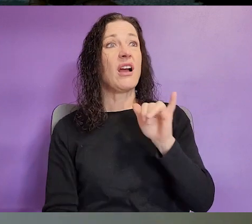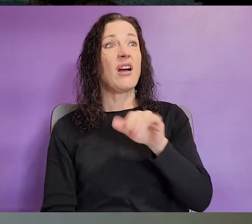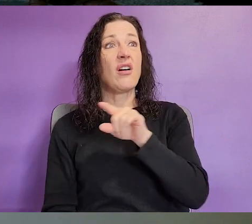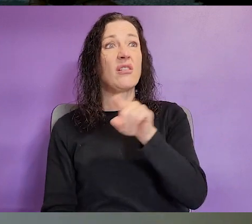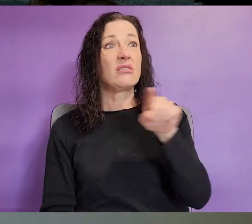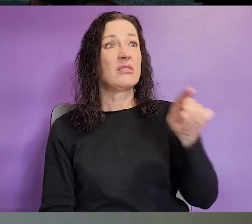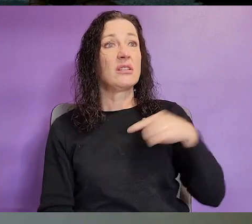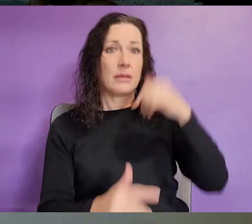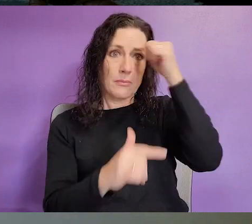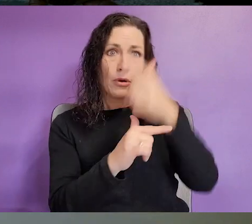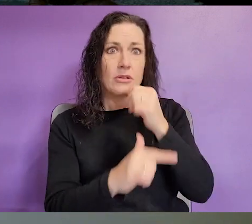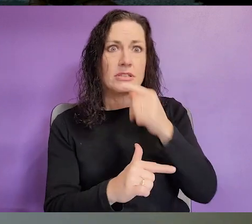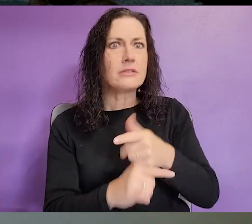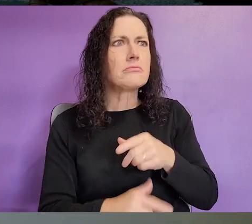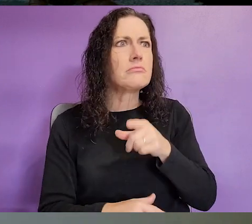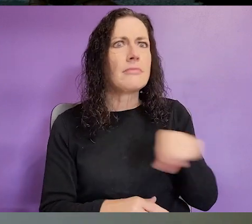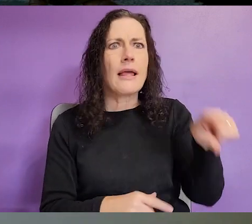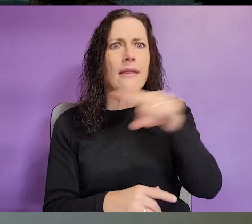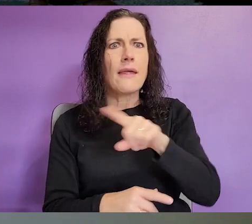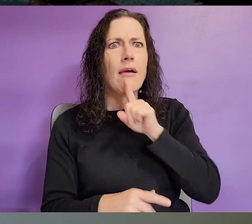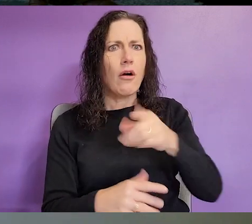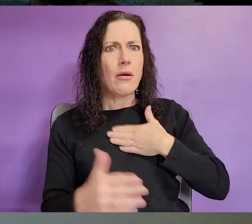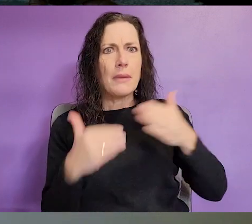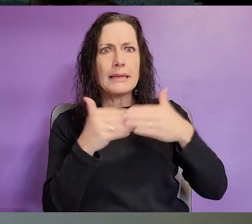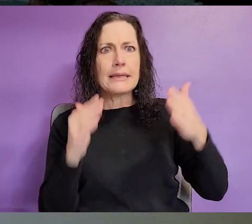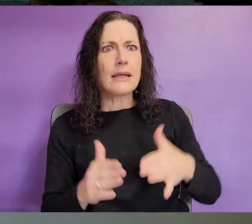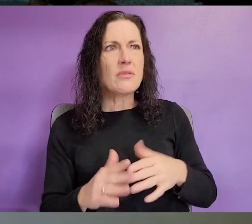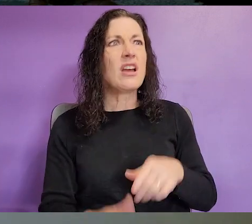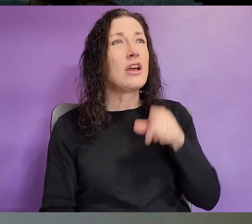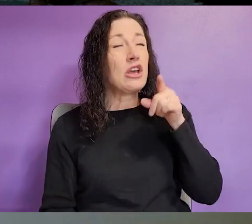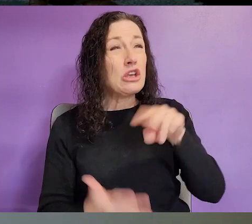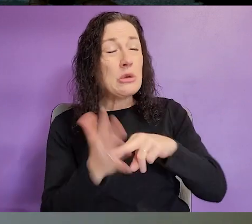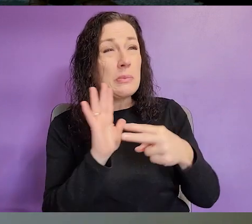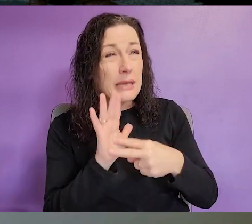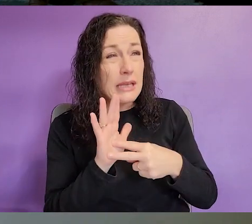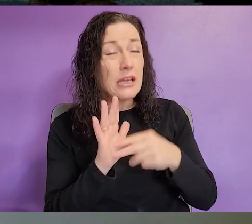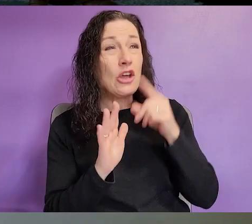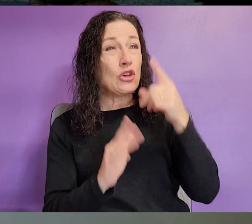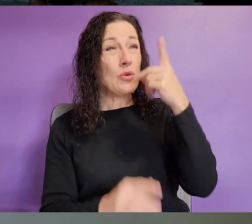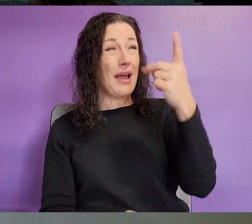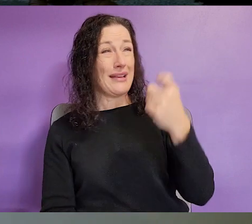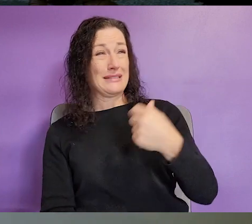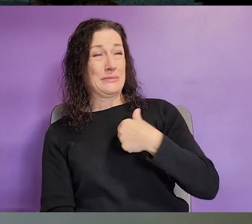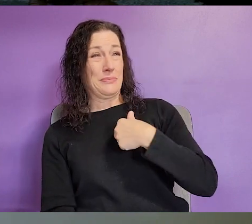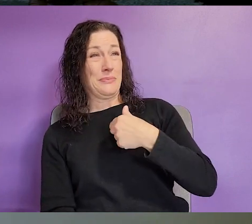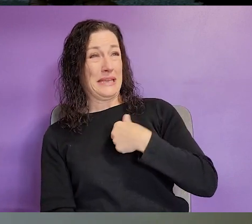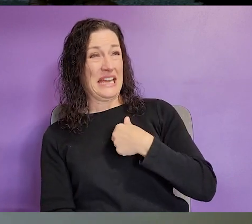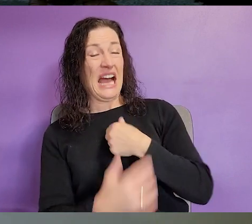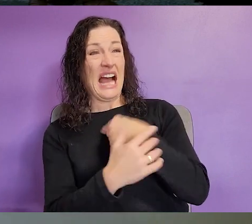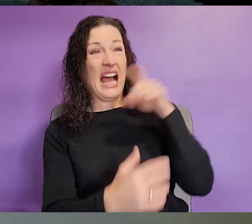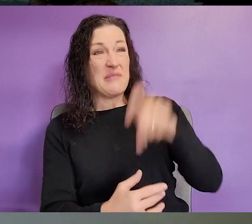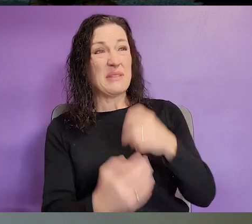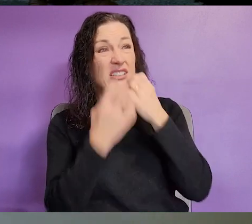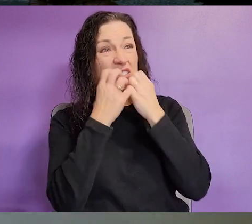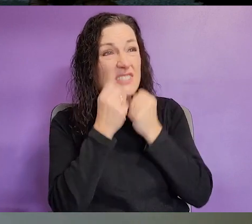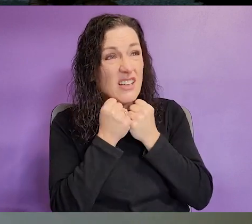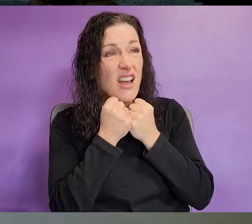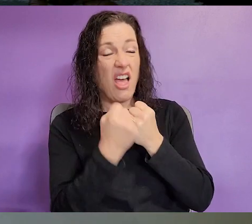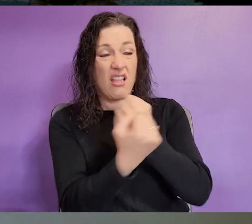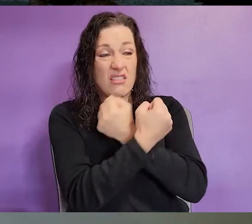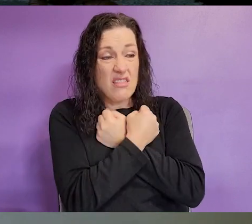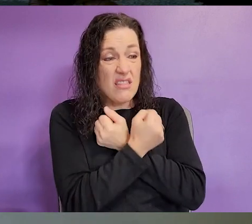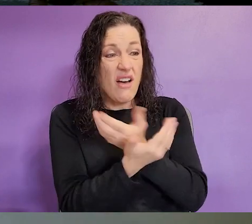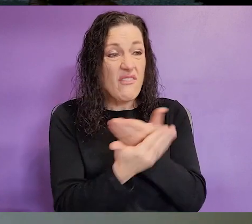my brothers and sisters. These are my neighbors. And you are asking me to love them and